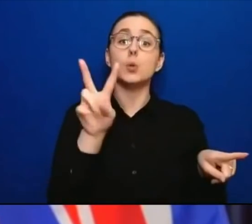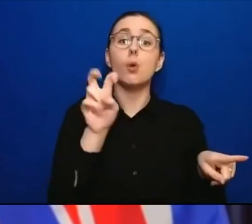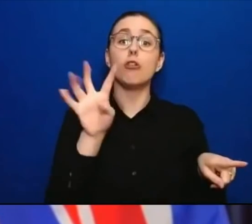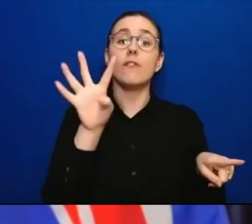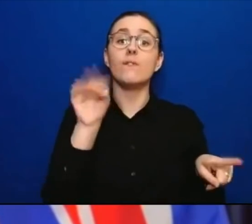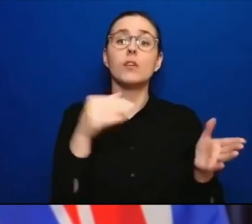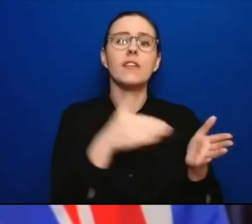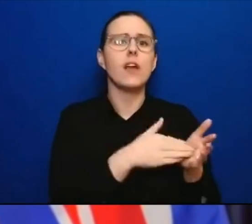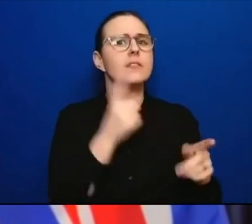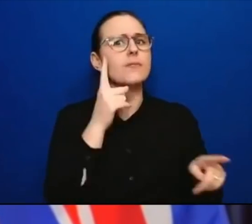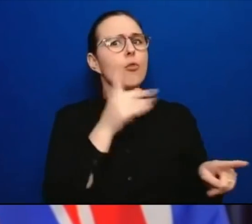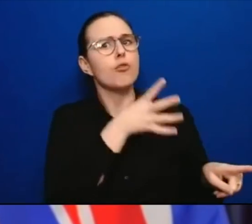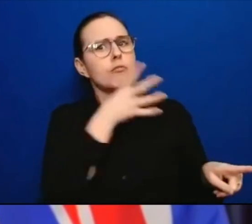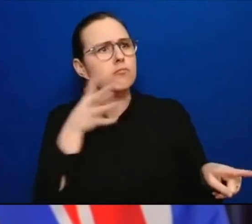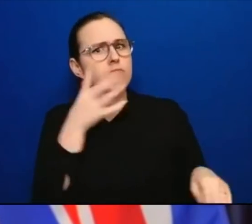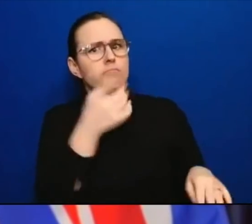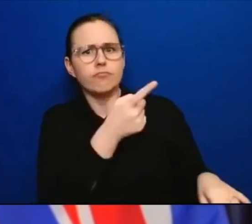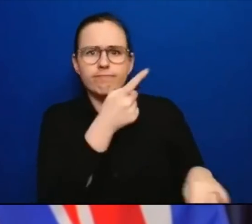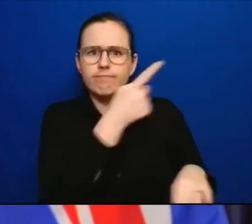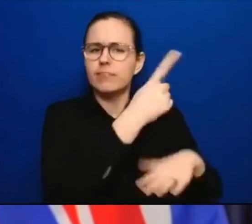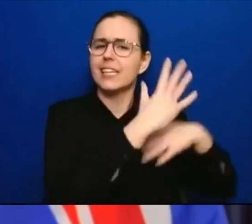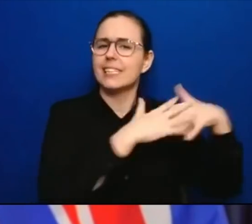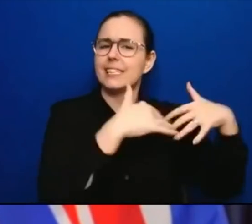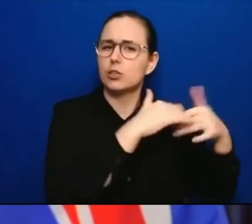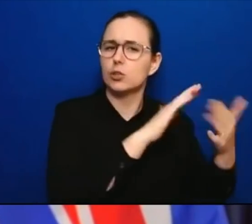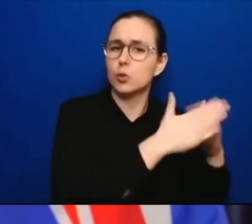240,000 to rural, remote, and Indigenous communities.